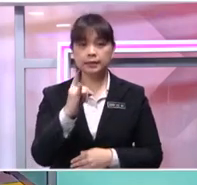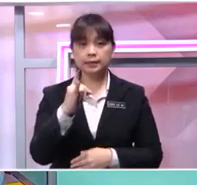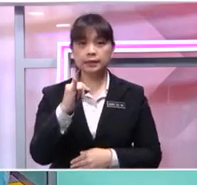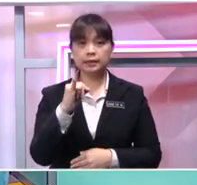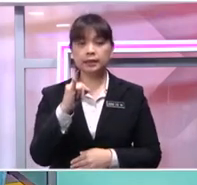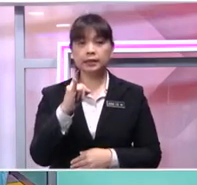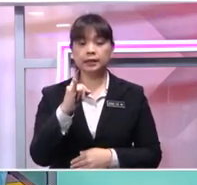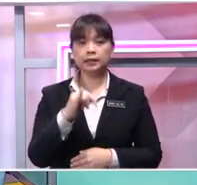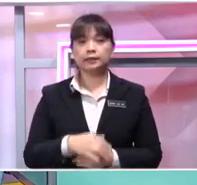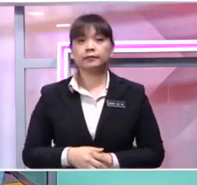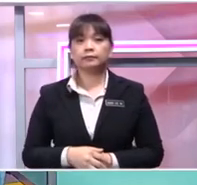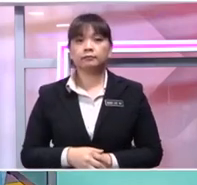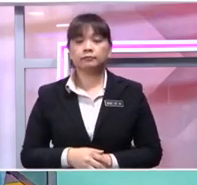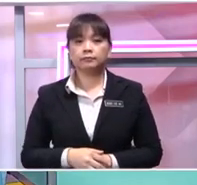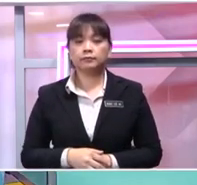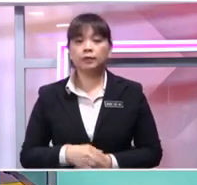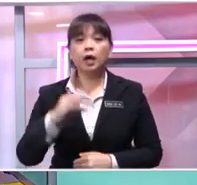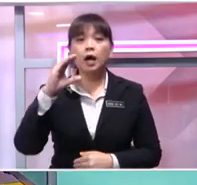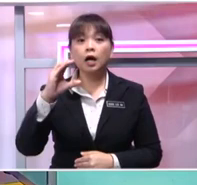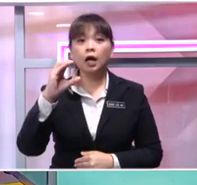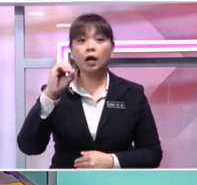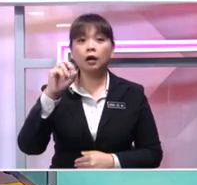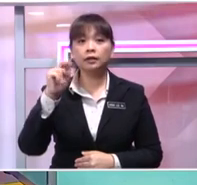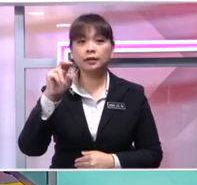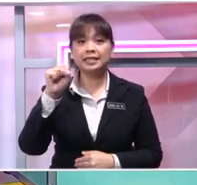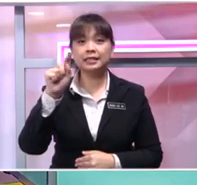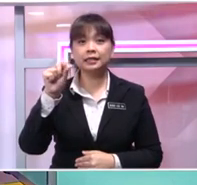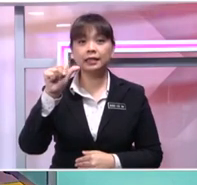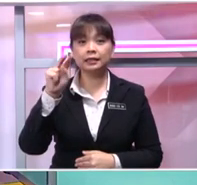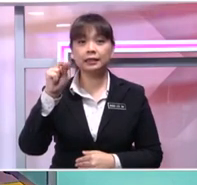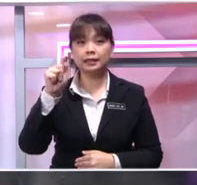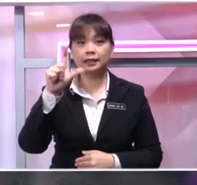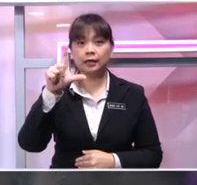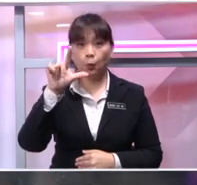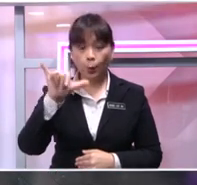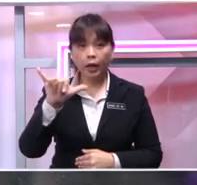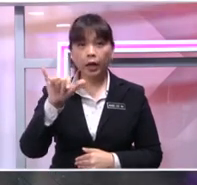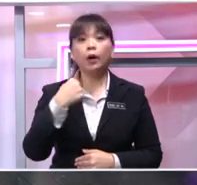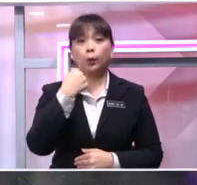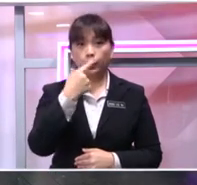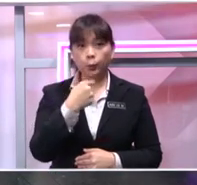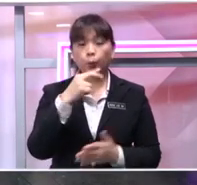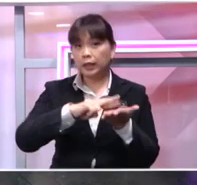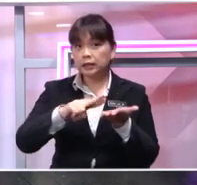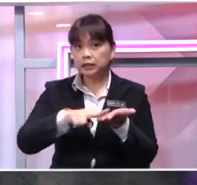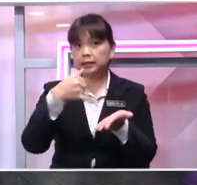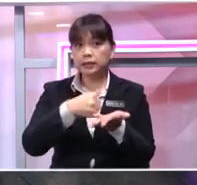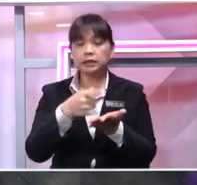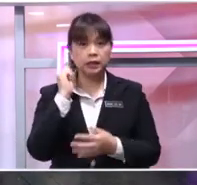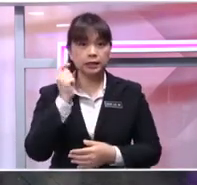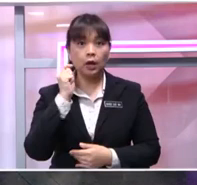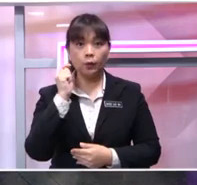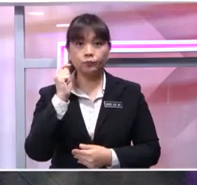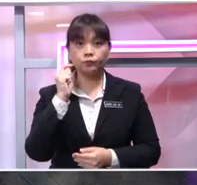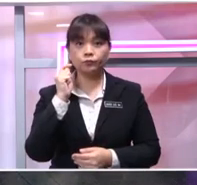three constantly. From whose text is it? Who got the word of constantly?